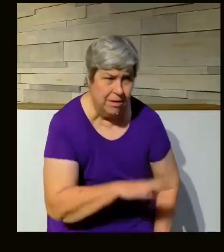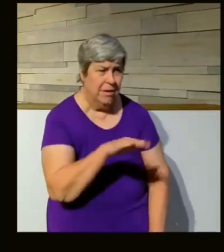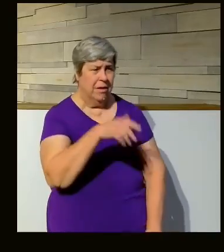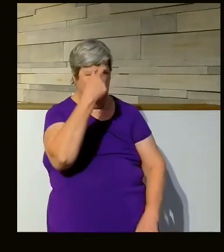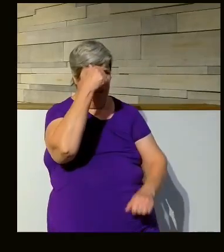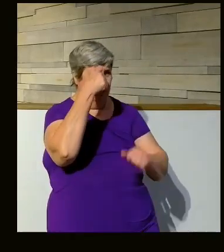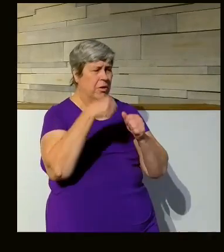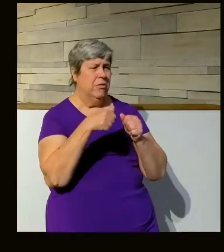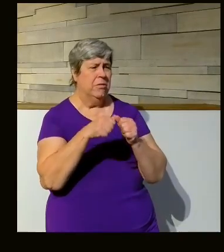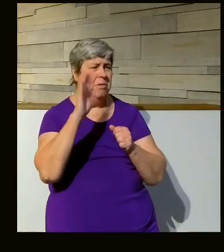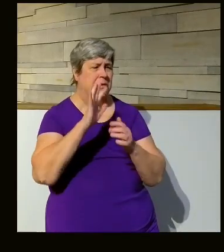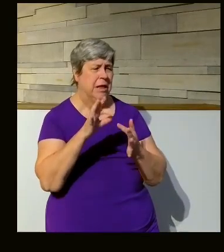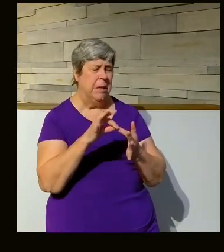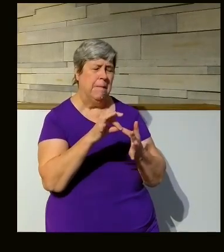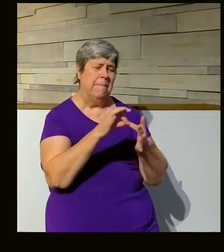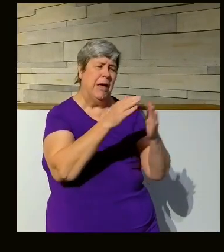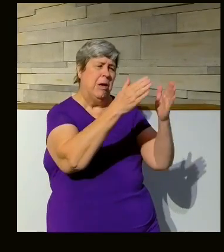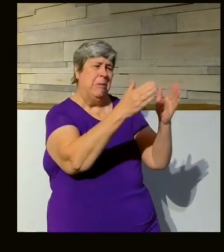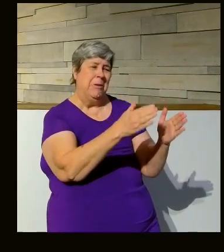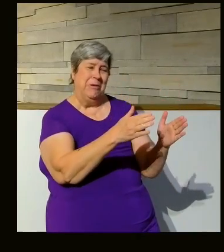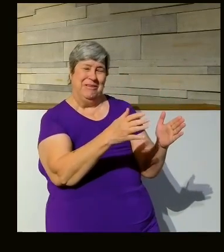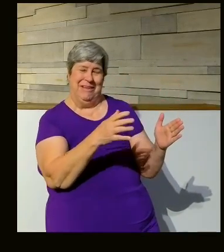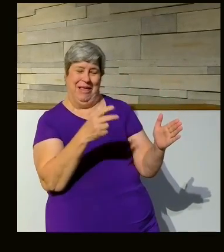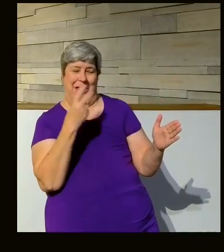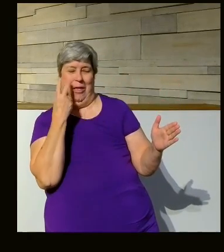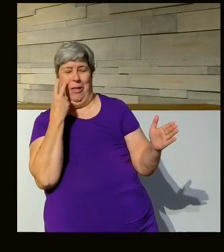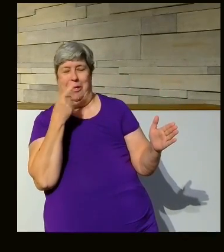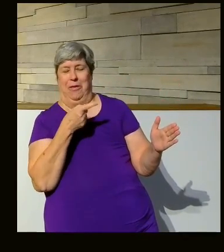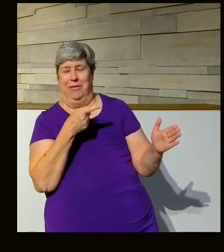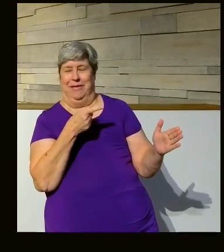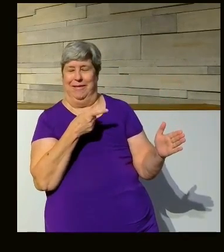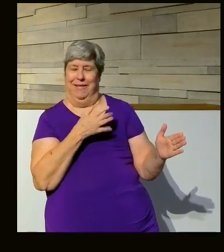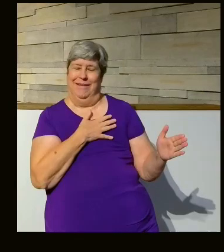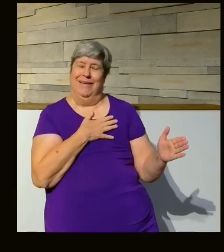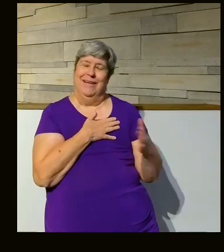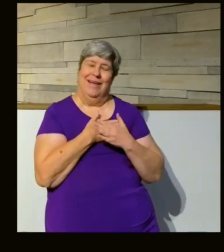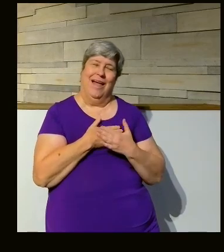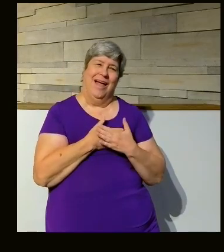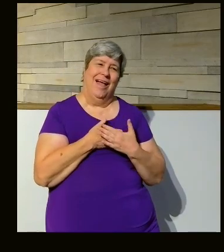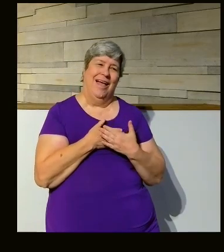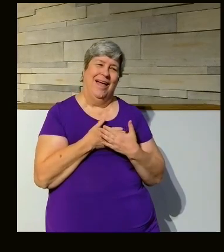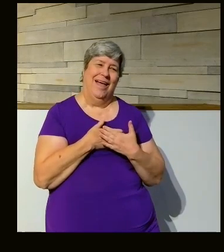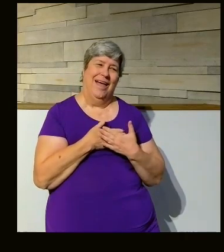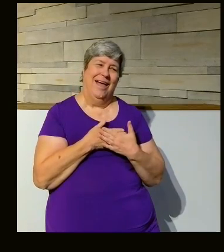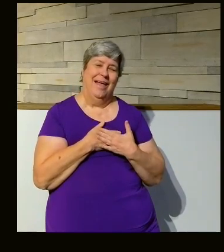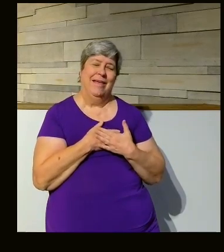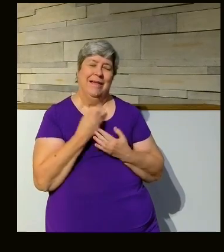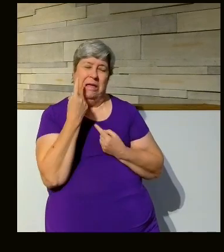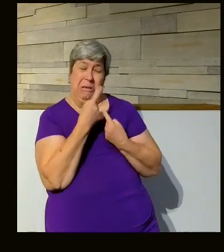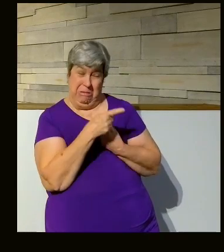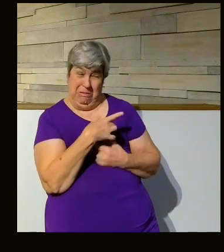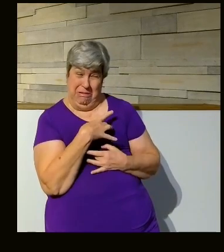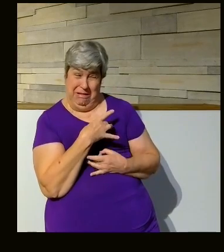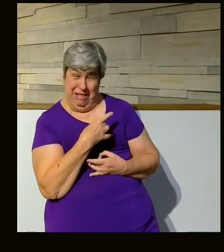remember that special someone that you saw and you liked that person and you wondered if